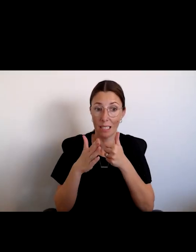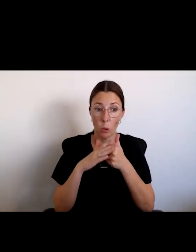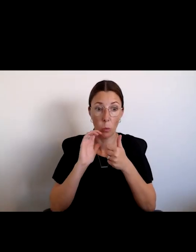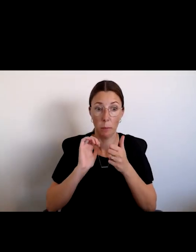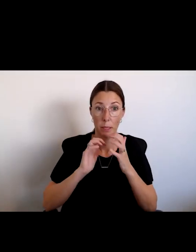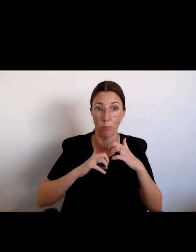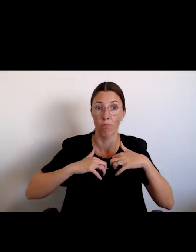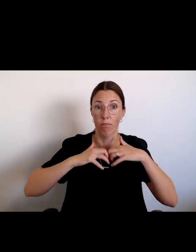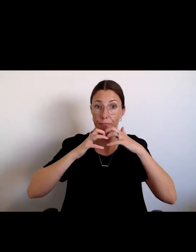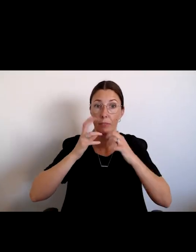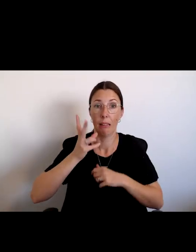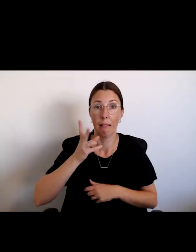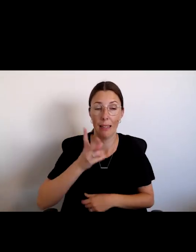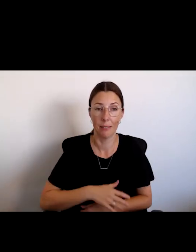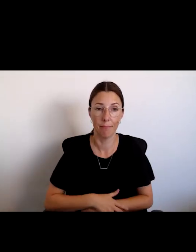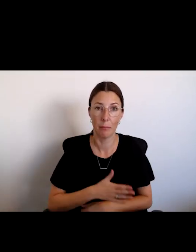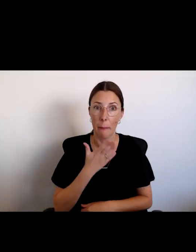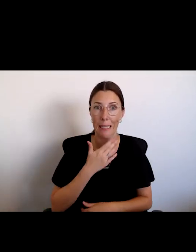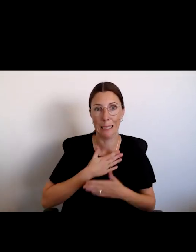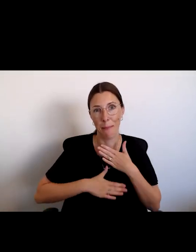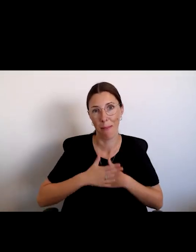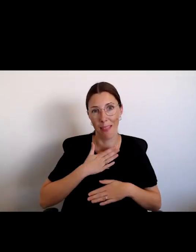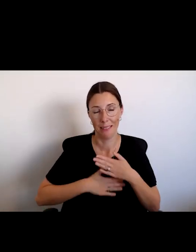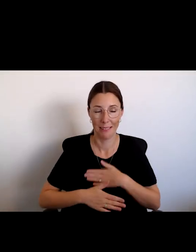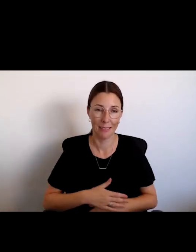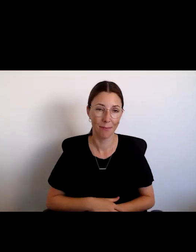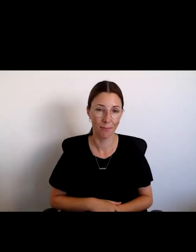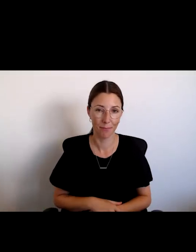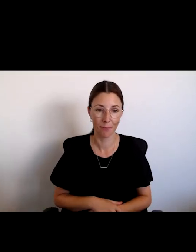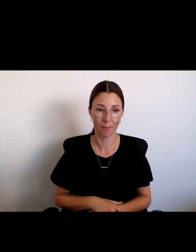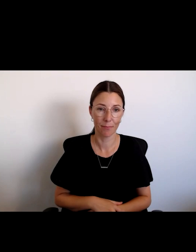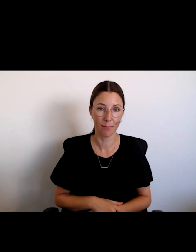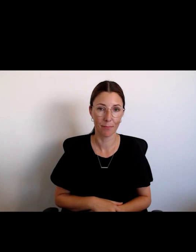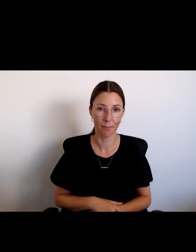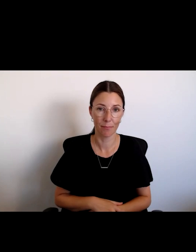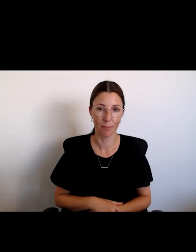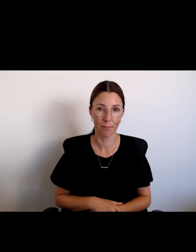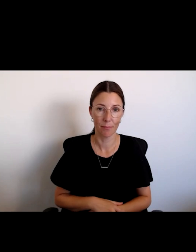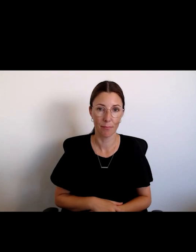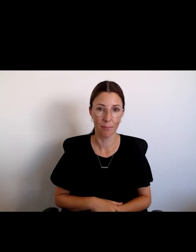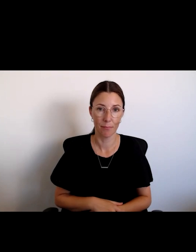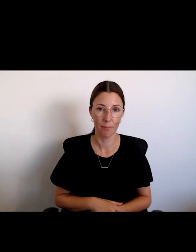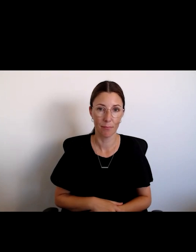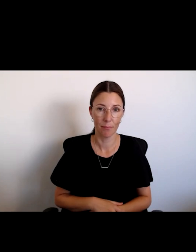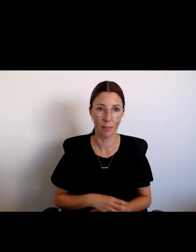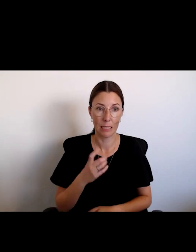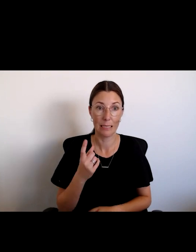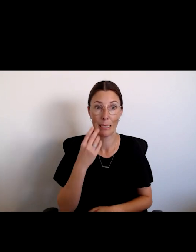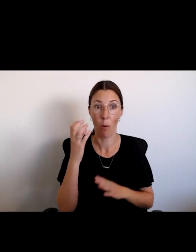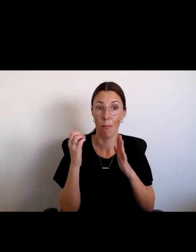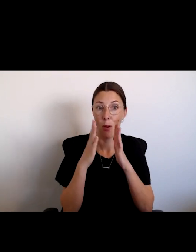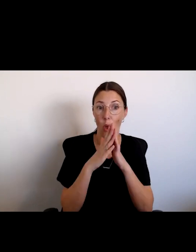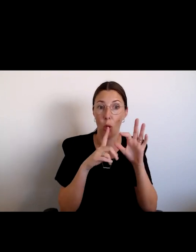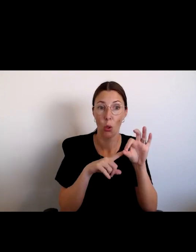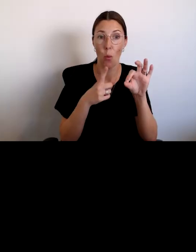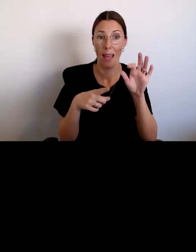shortly. Please do bear with us. Yes, someone's popped in the Q&A there. Oh no, yes.